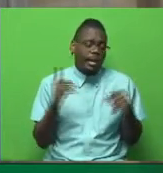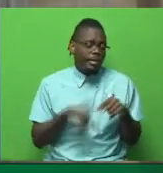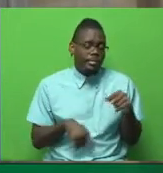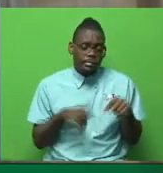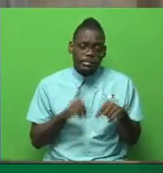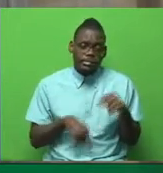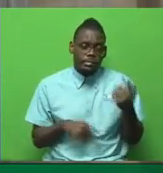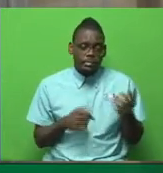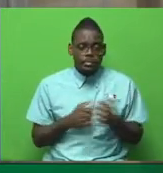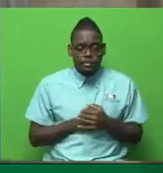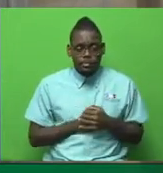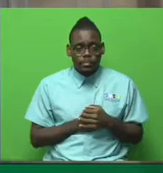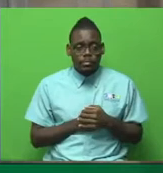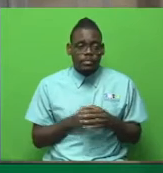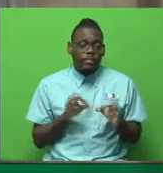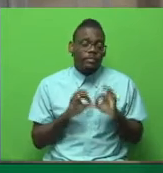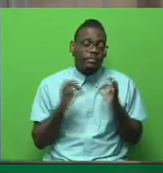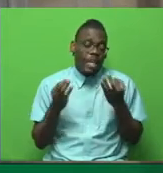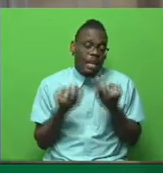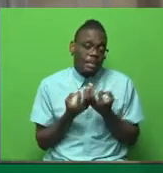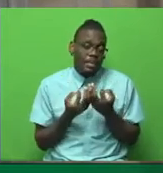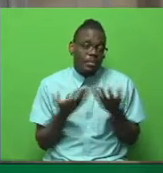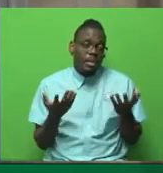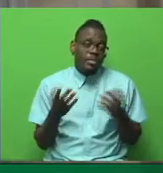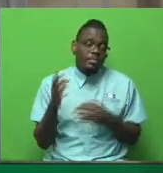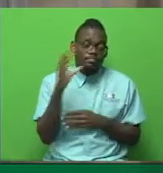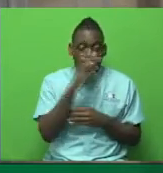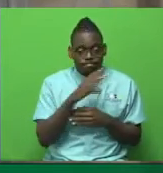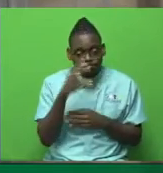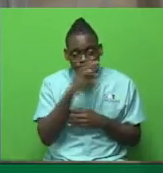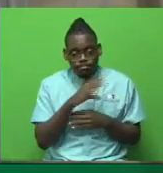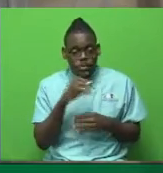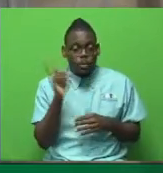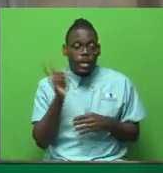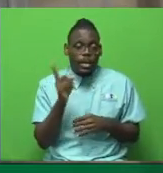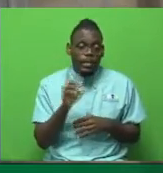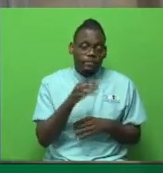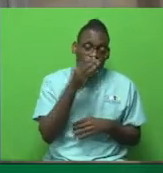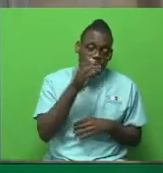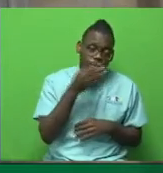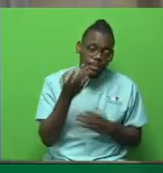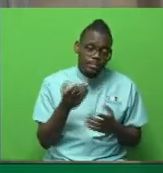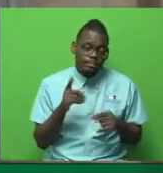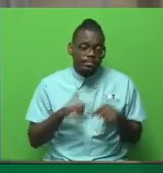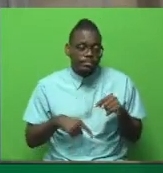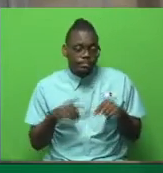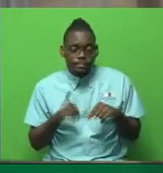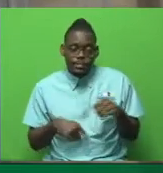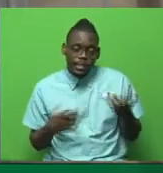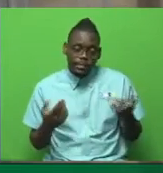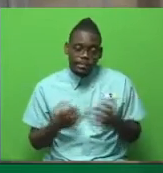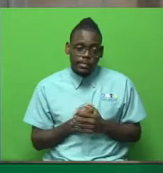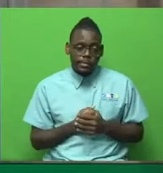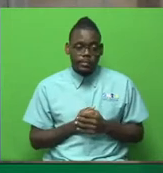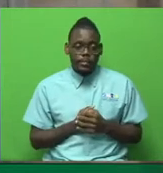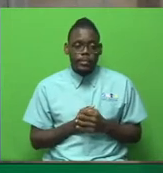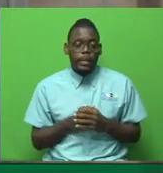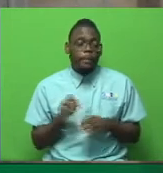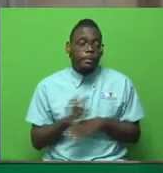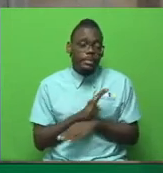retreating to seeking a living of the land and not venturing into into entrepreneurship